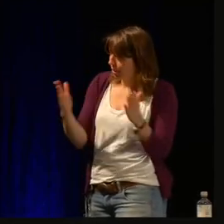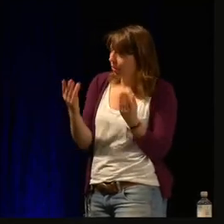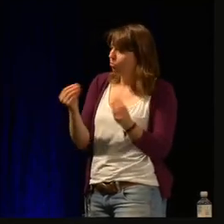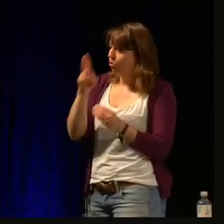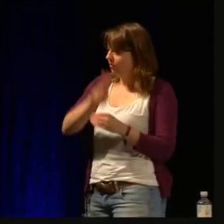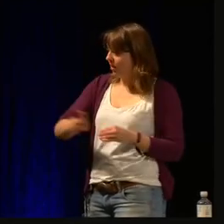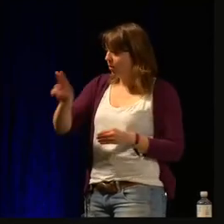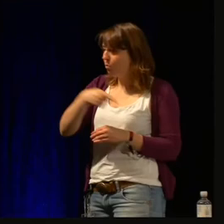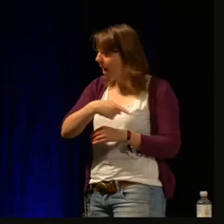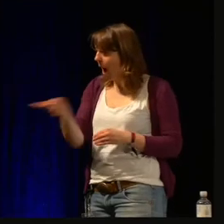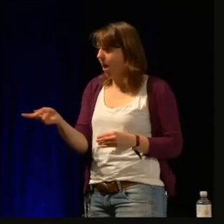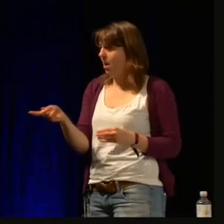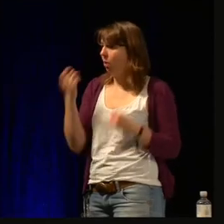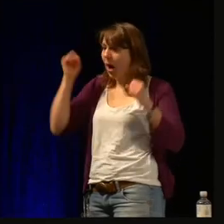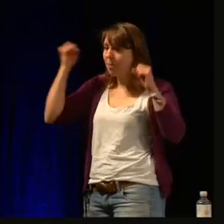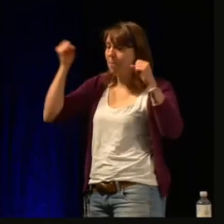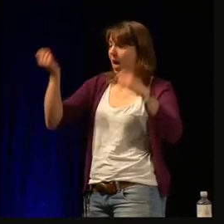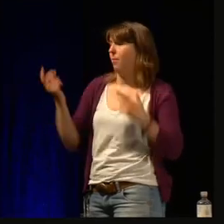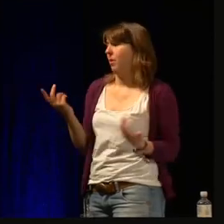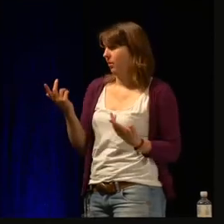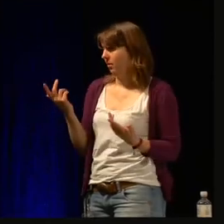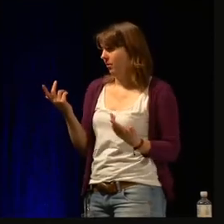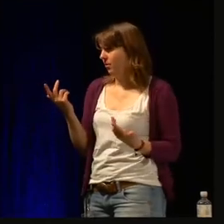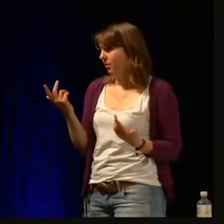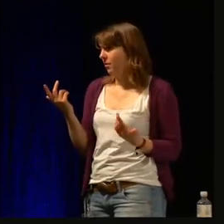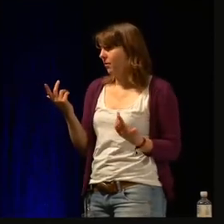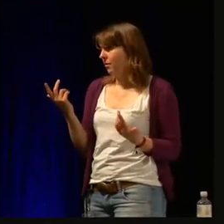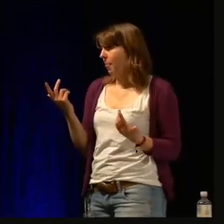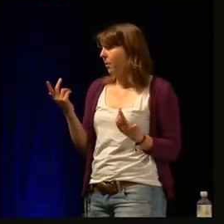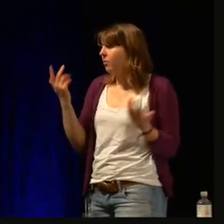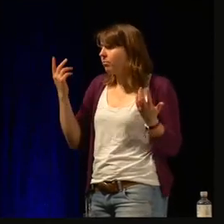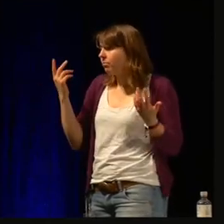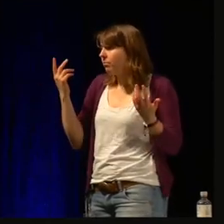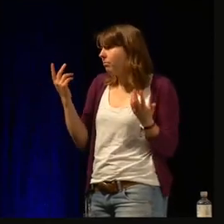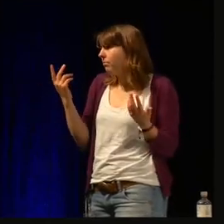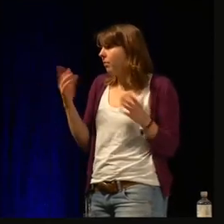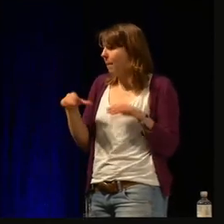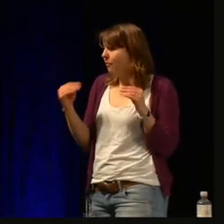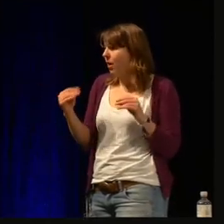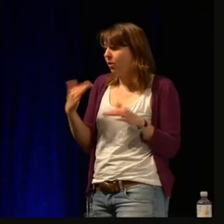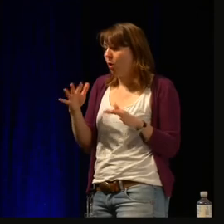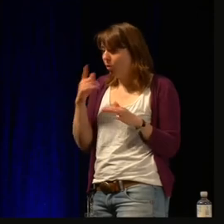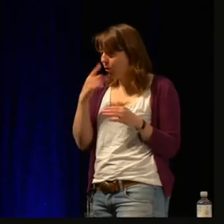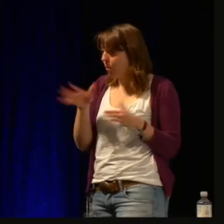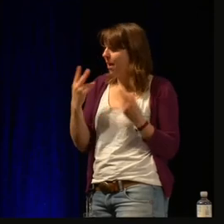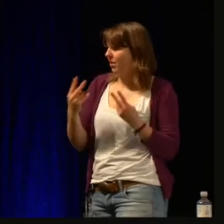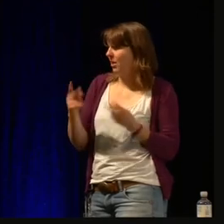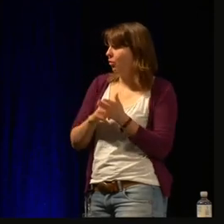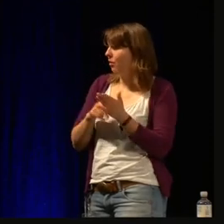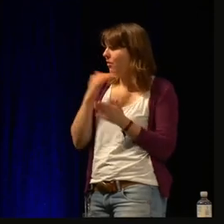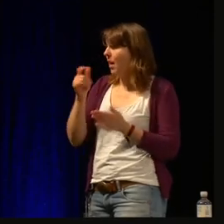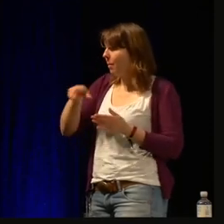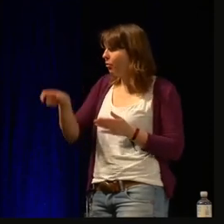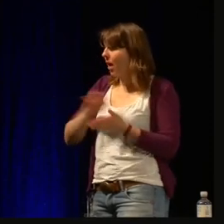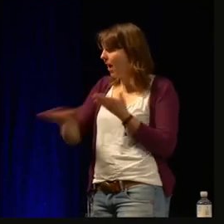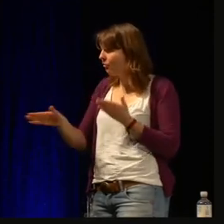great, you know, data science is hyped right now at universities, but